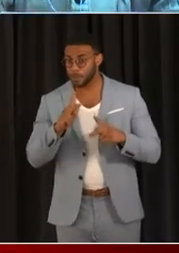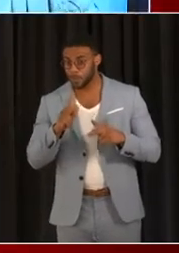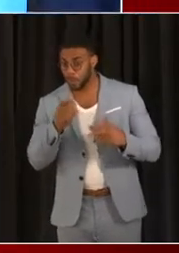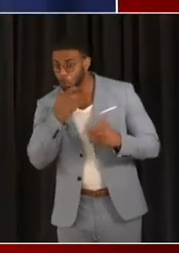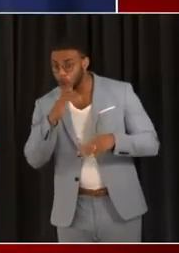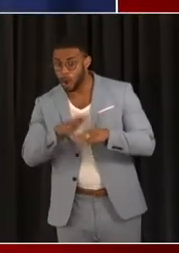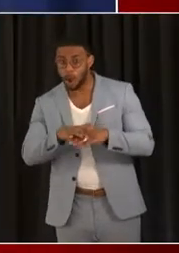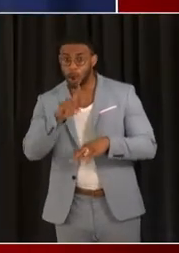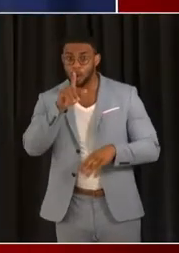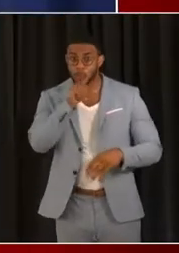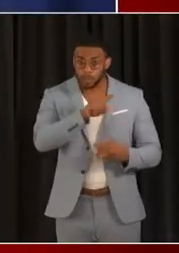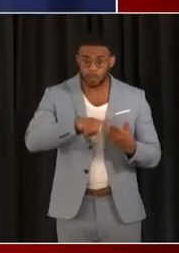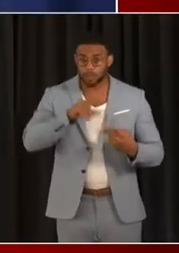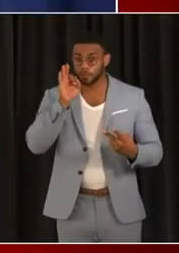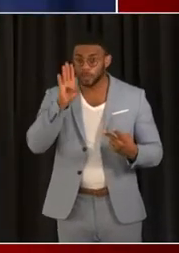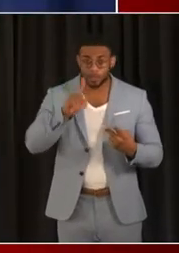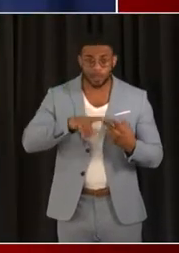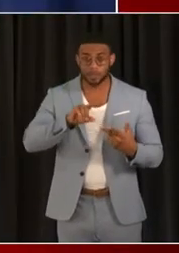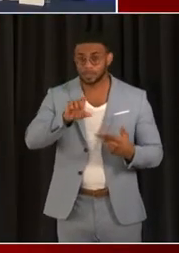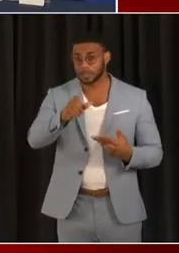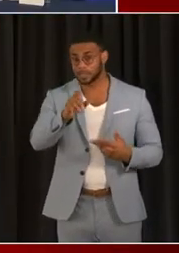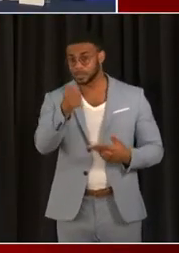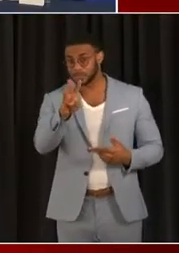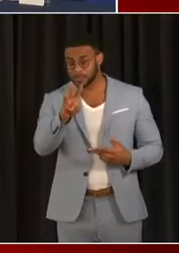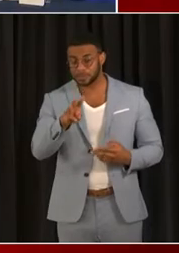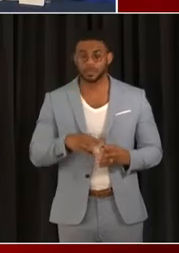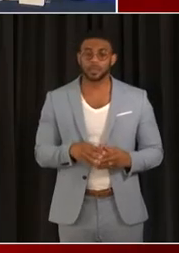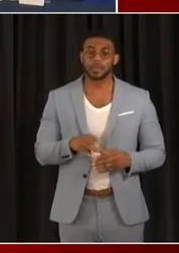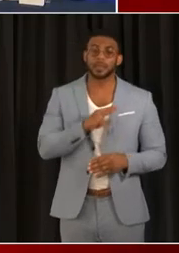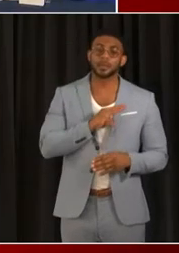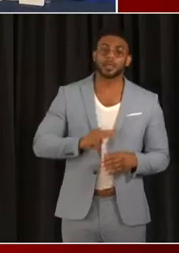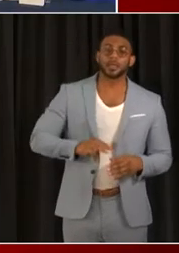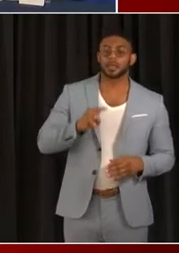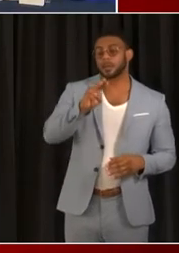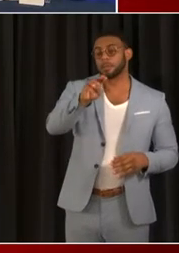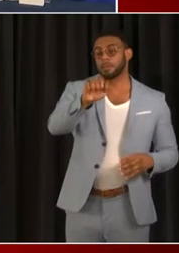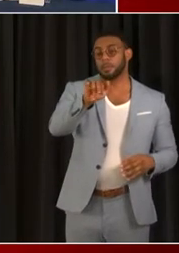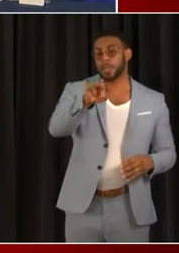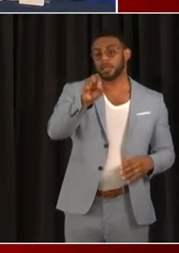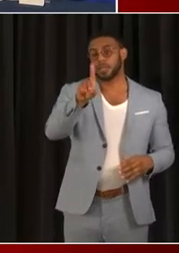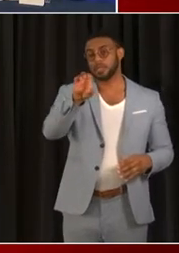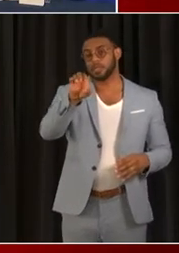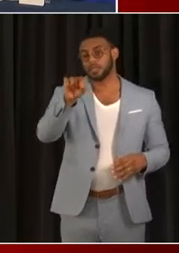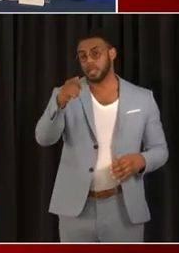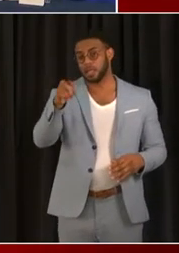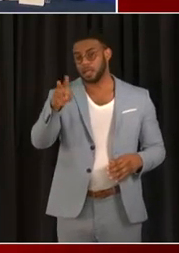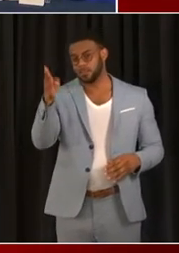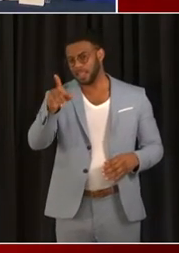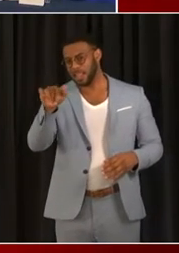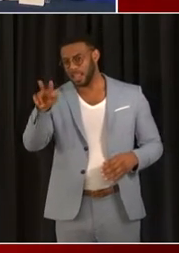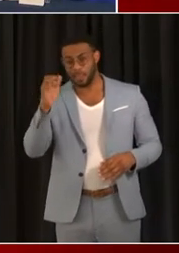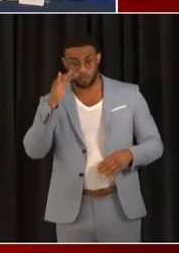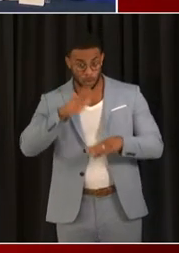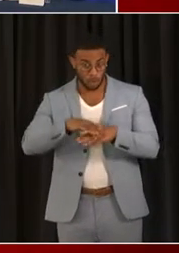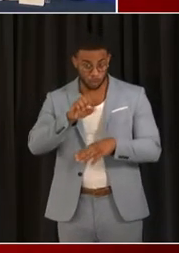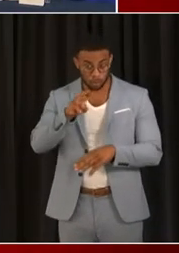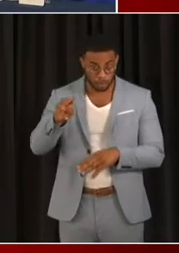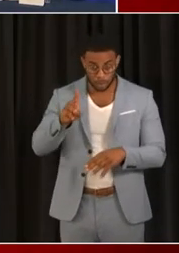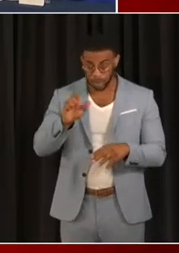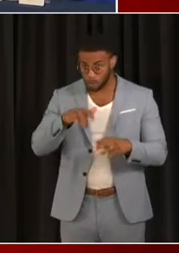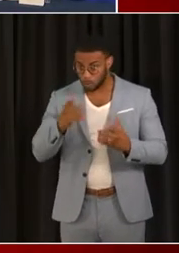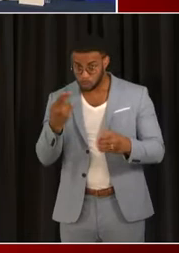folks watching on Twitter, Facebook, Channel 16, on Mayor.dc.gov/live. So if you're on social media and you